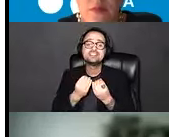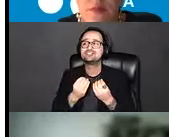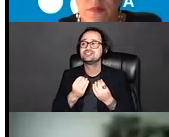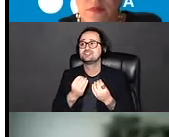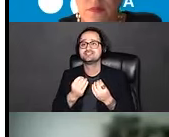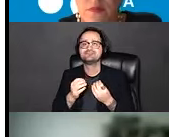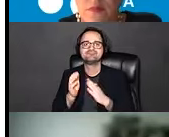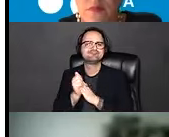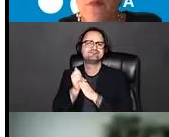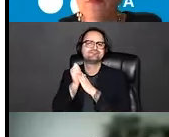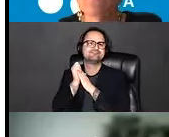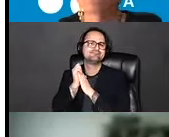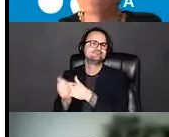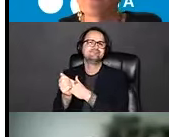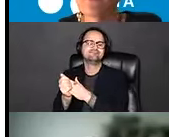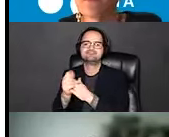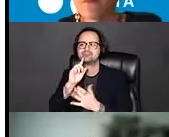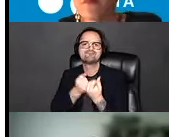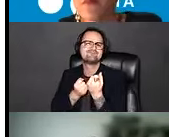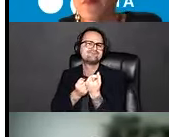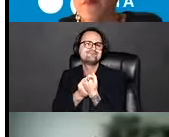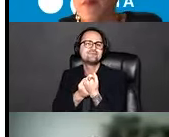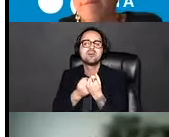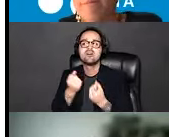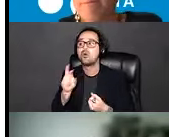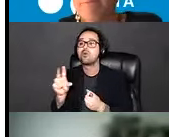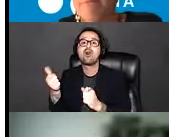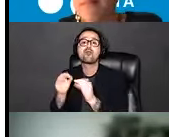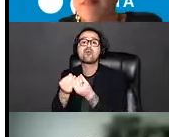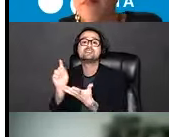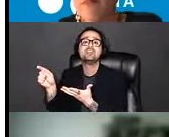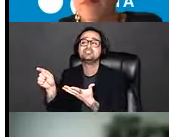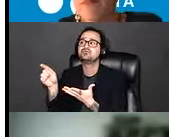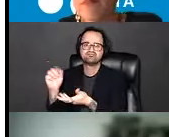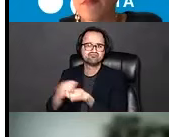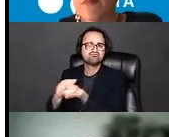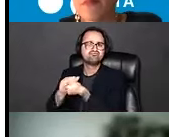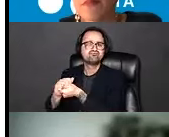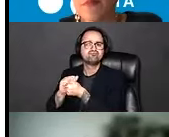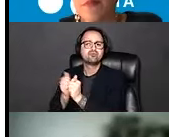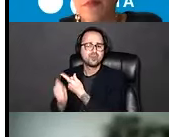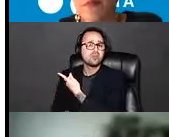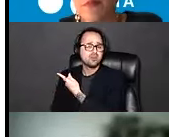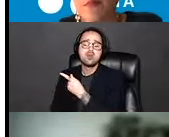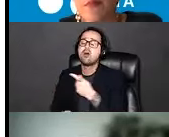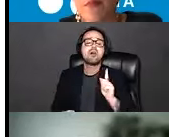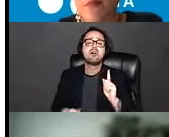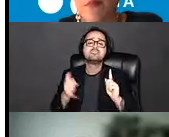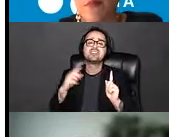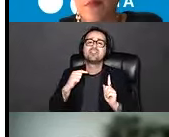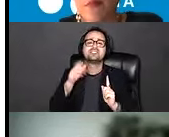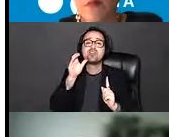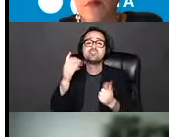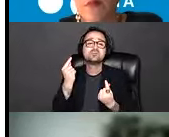the leader of it, kind of the backbone of it, or another organization that you're a coalition that you're a part of. But just this concept